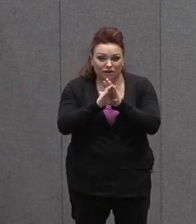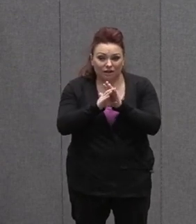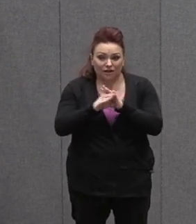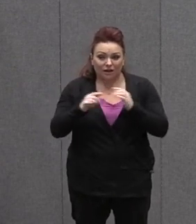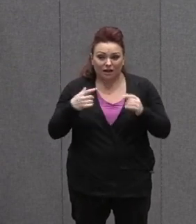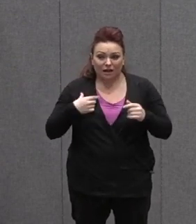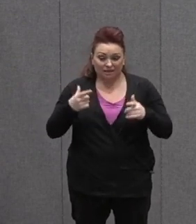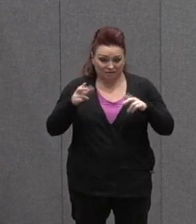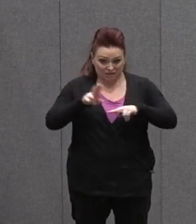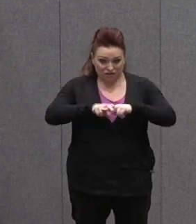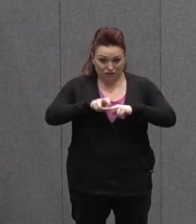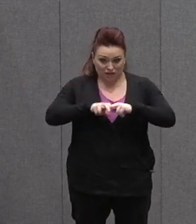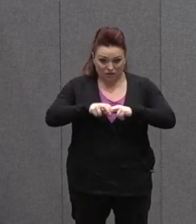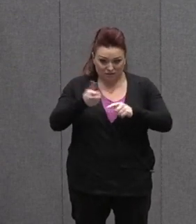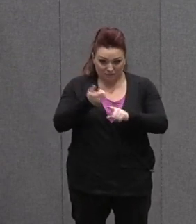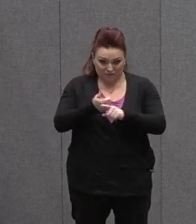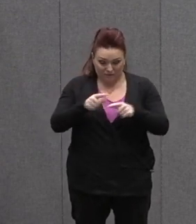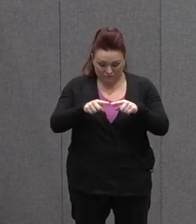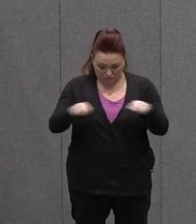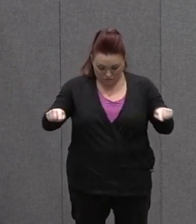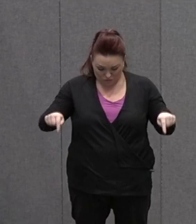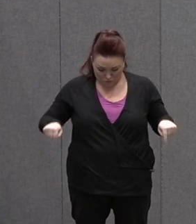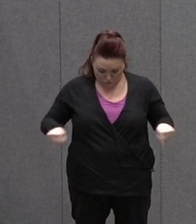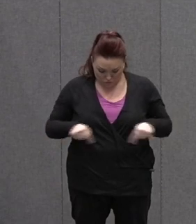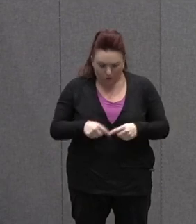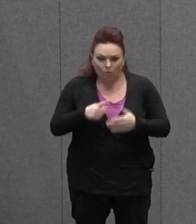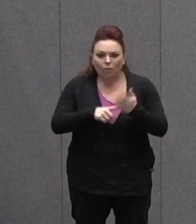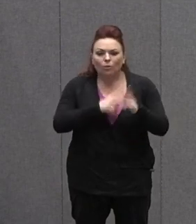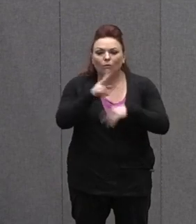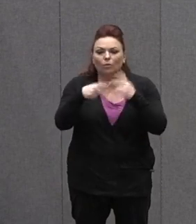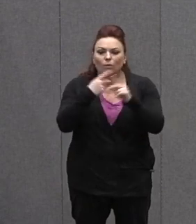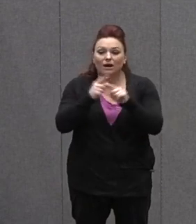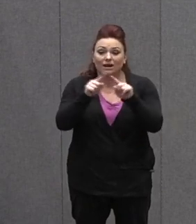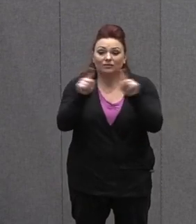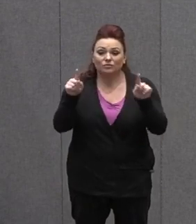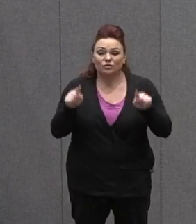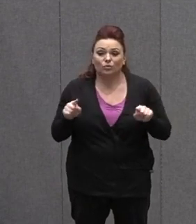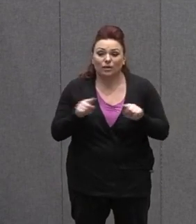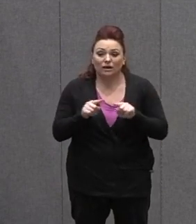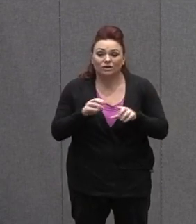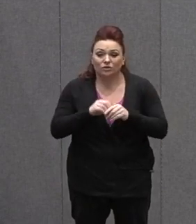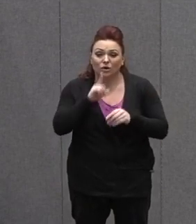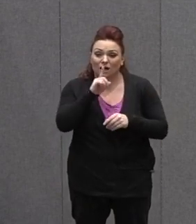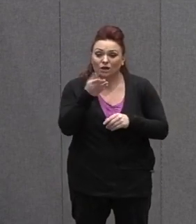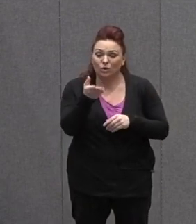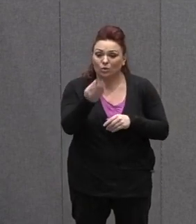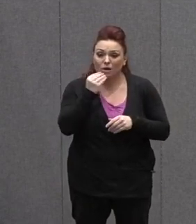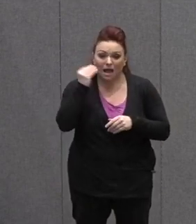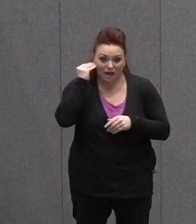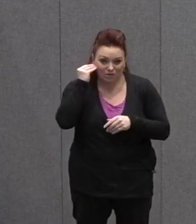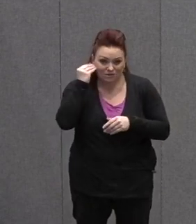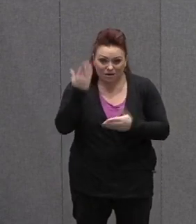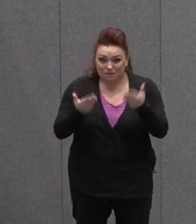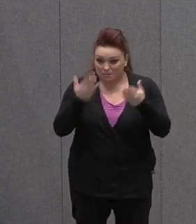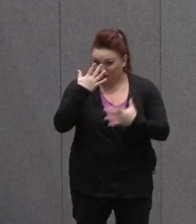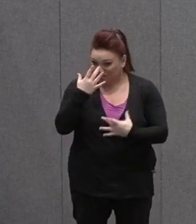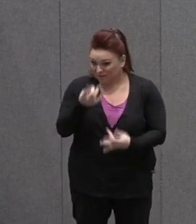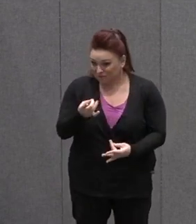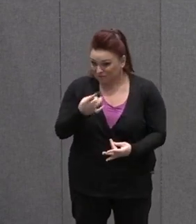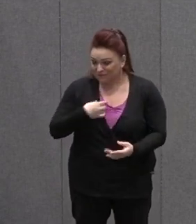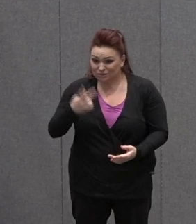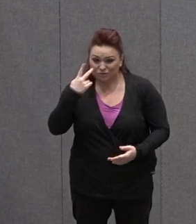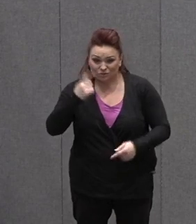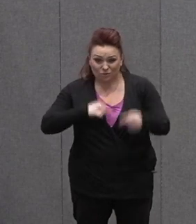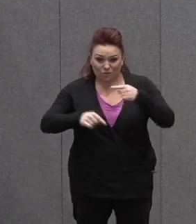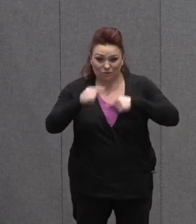seats. What kinds of squares could you find at your house? It might be interesting to